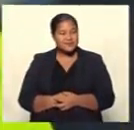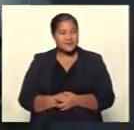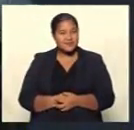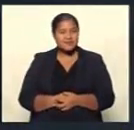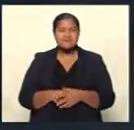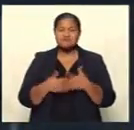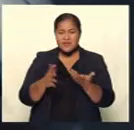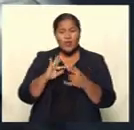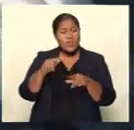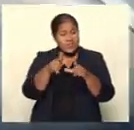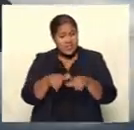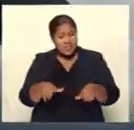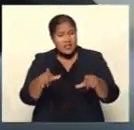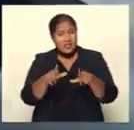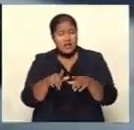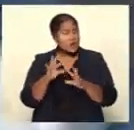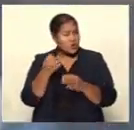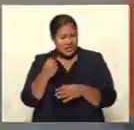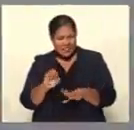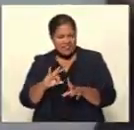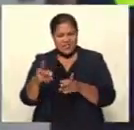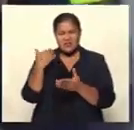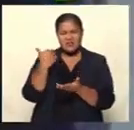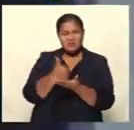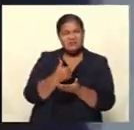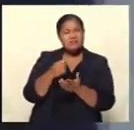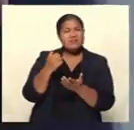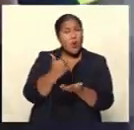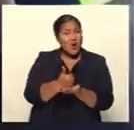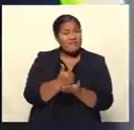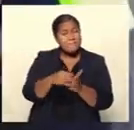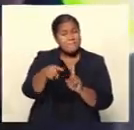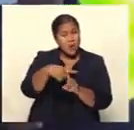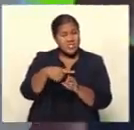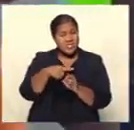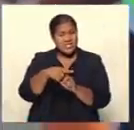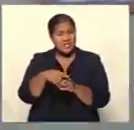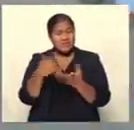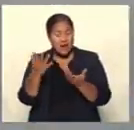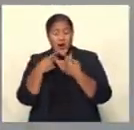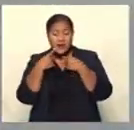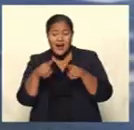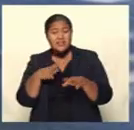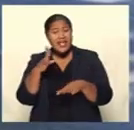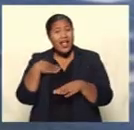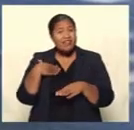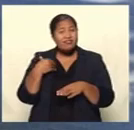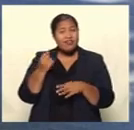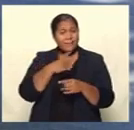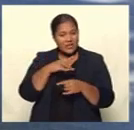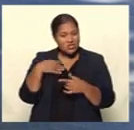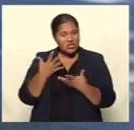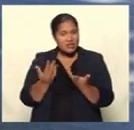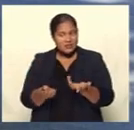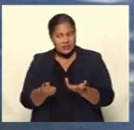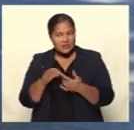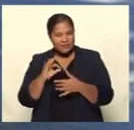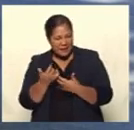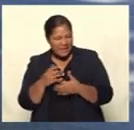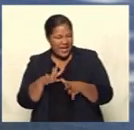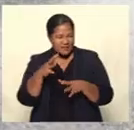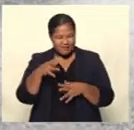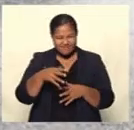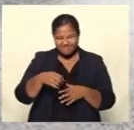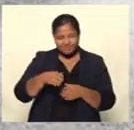Meanwhile, with no confirmed cases in the West recently, an announcement by the Health Ministry about relaxing various restrictions in the